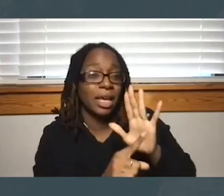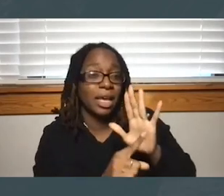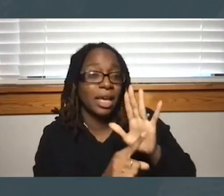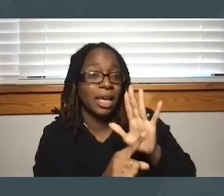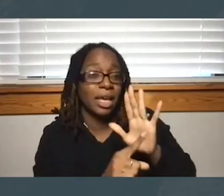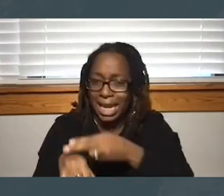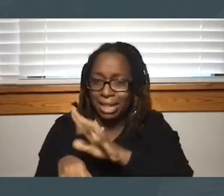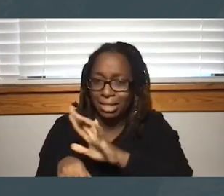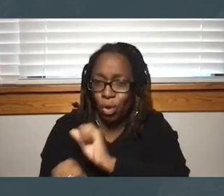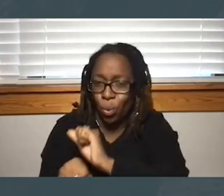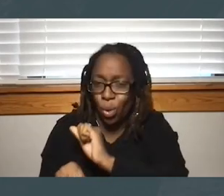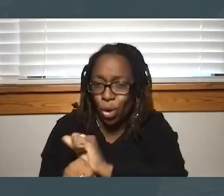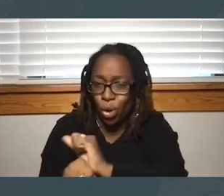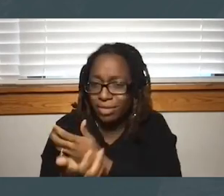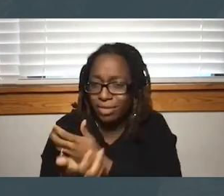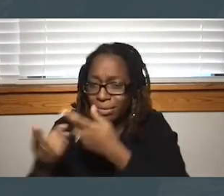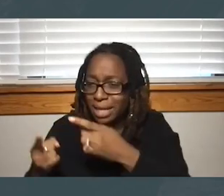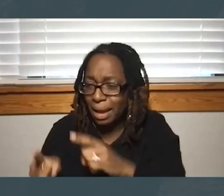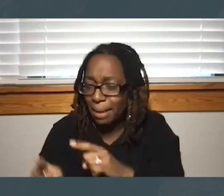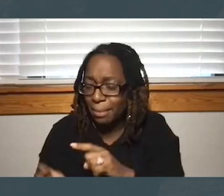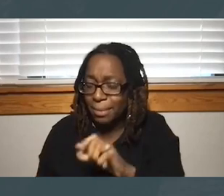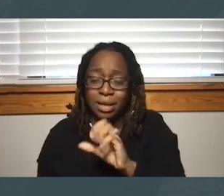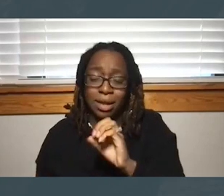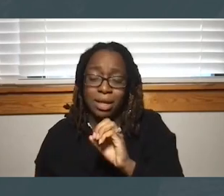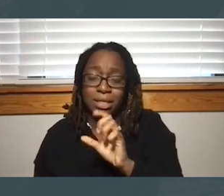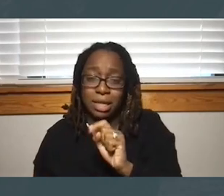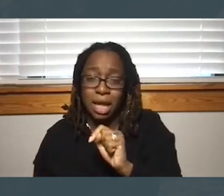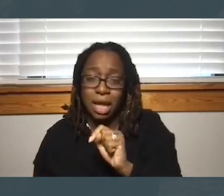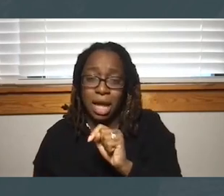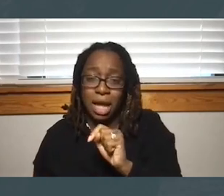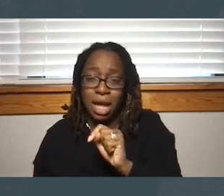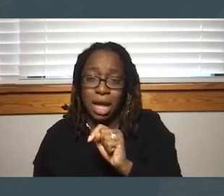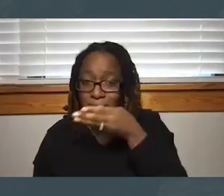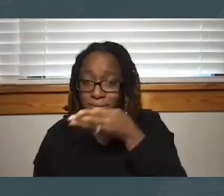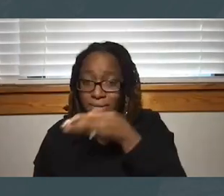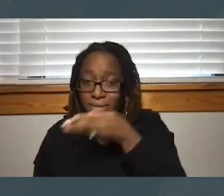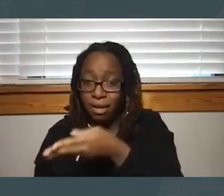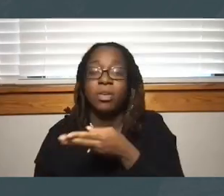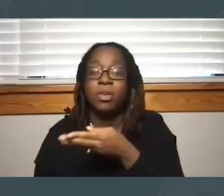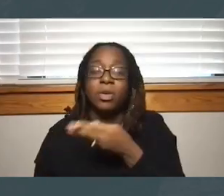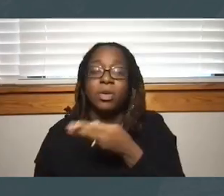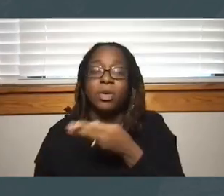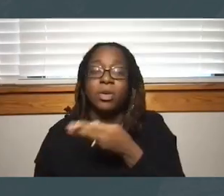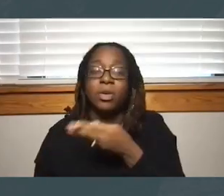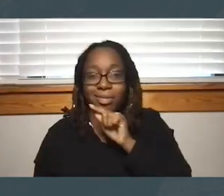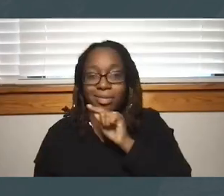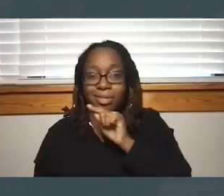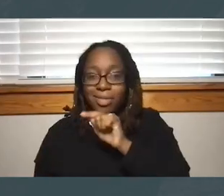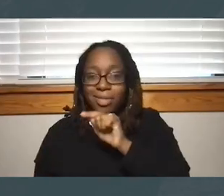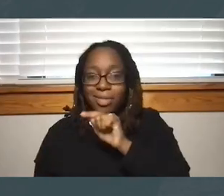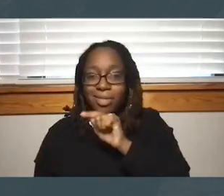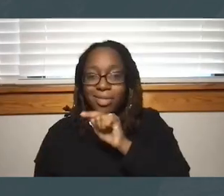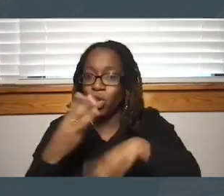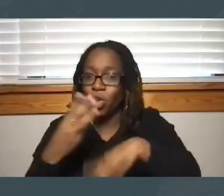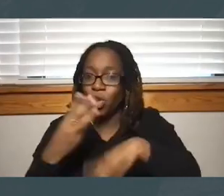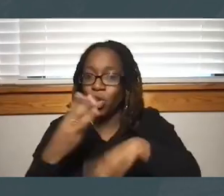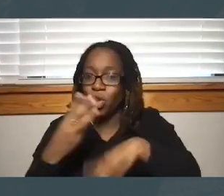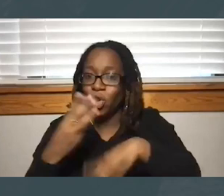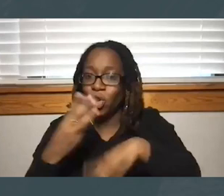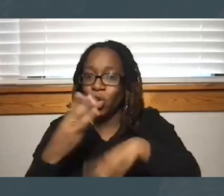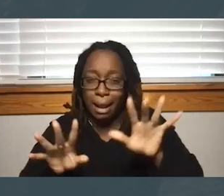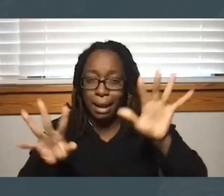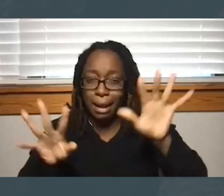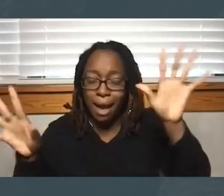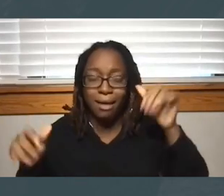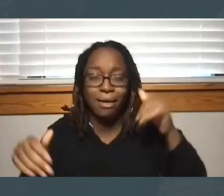the Scottsboro Boys there. Mm-hmm. So they're moving throughout the world. They're talking with one another. They're sharing